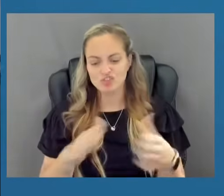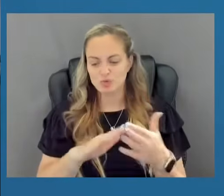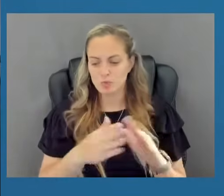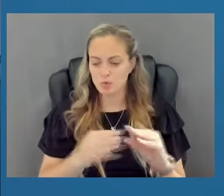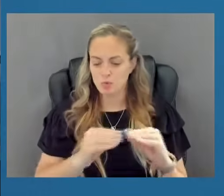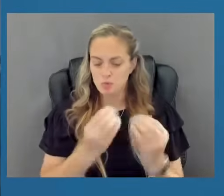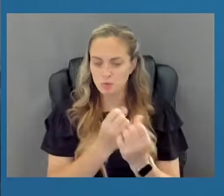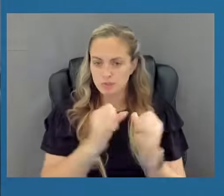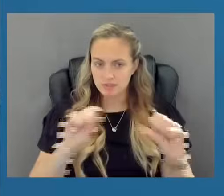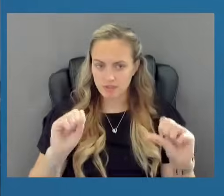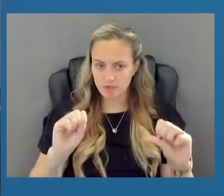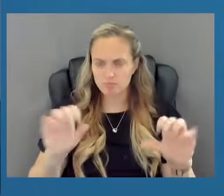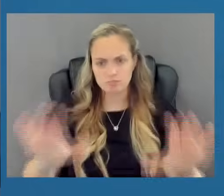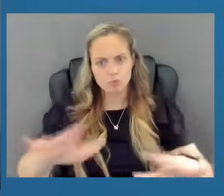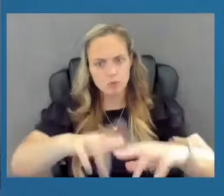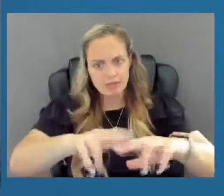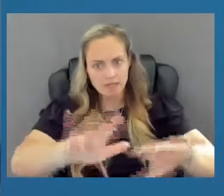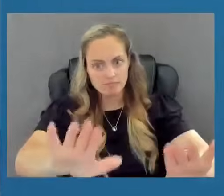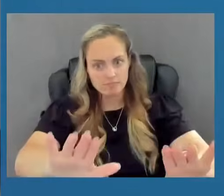sit down.